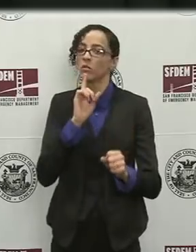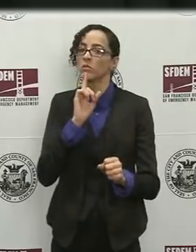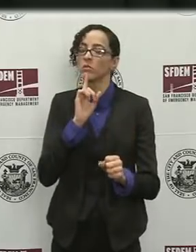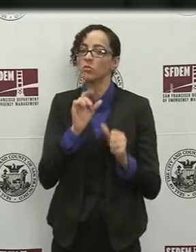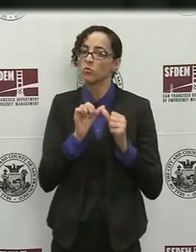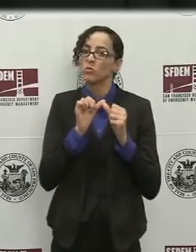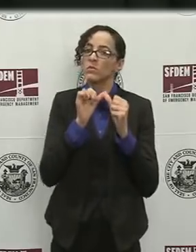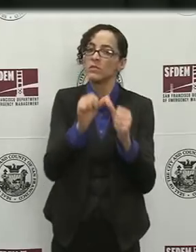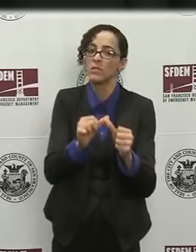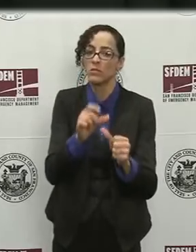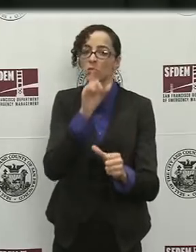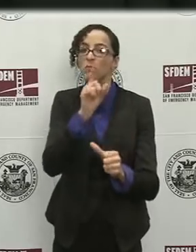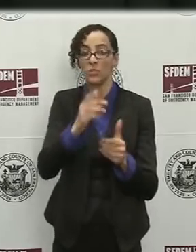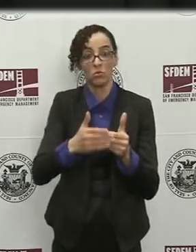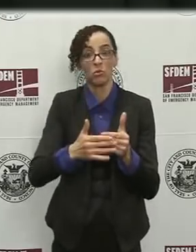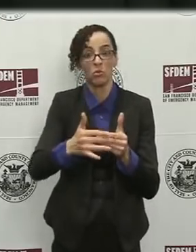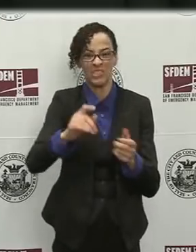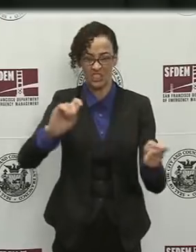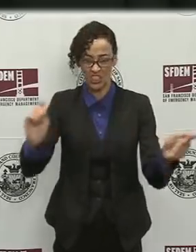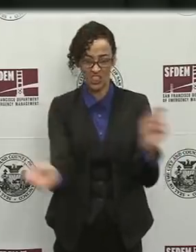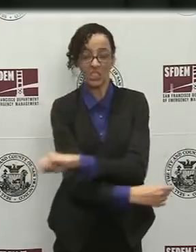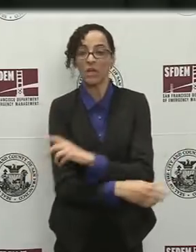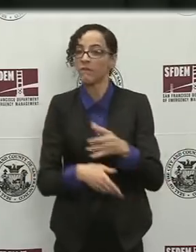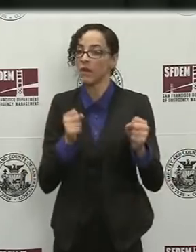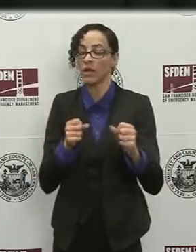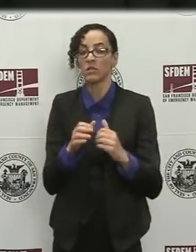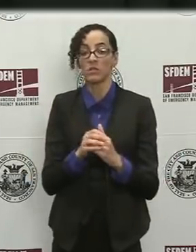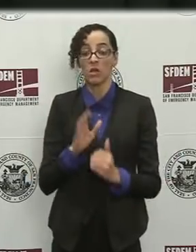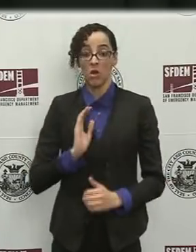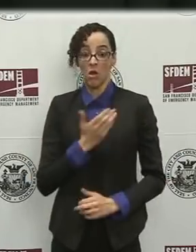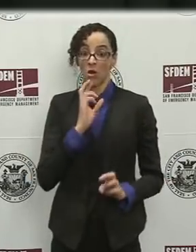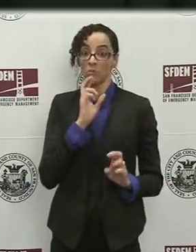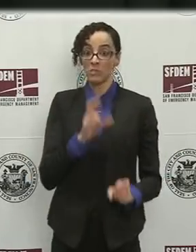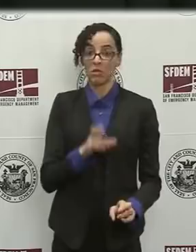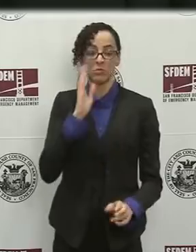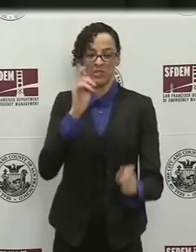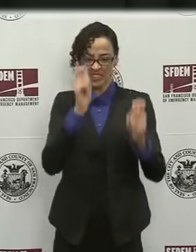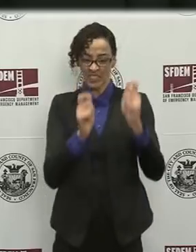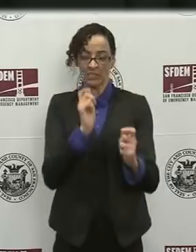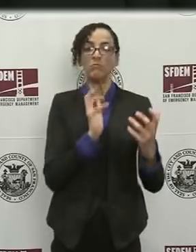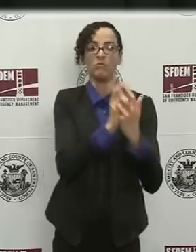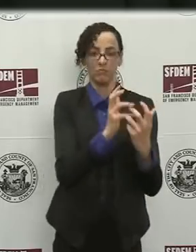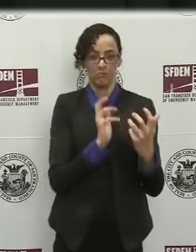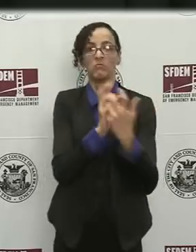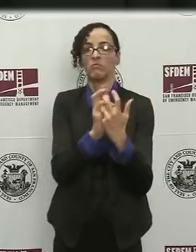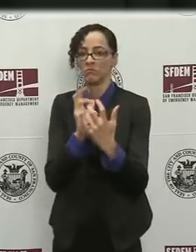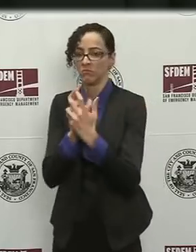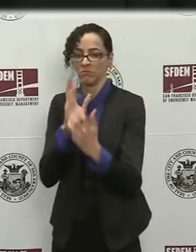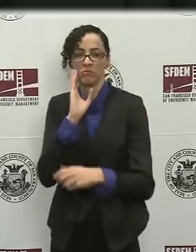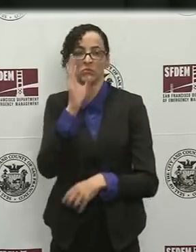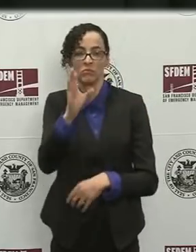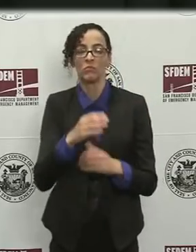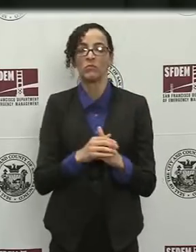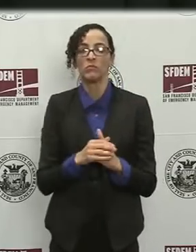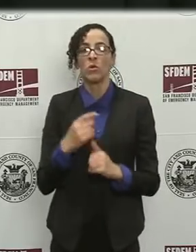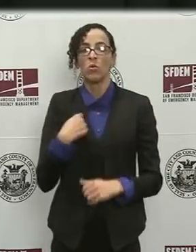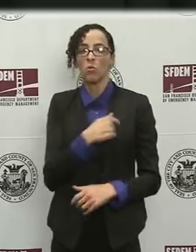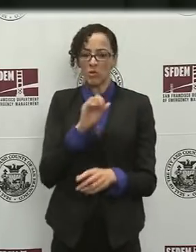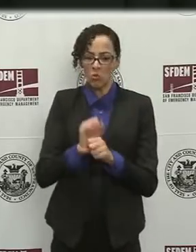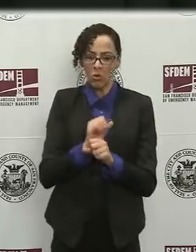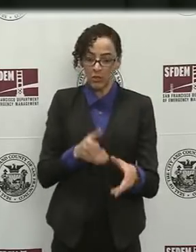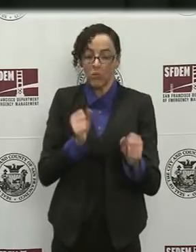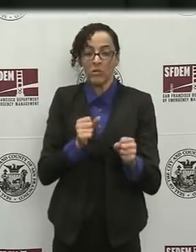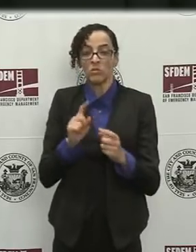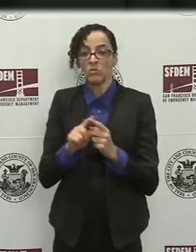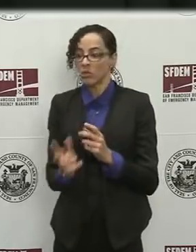adapt our response accordingly. We are working quickly to integrate new information all the